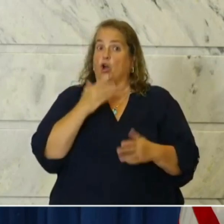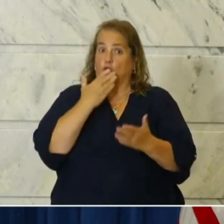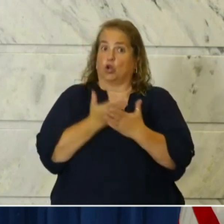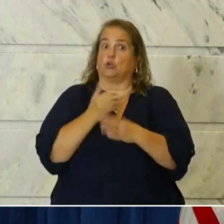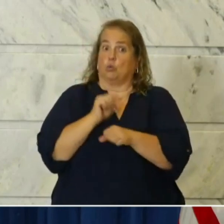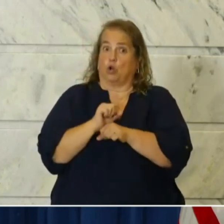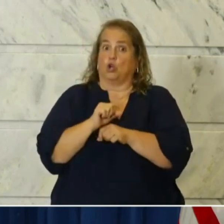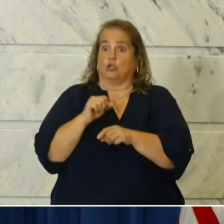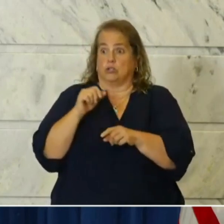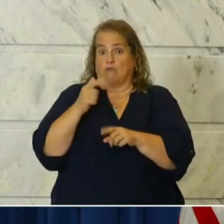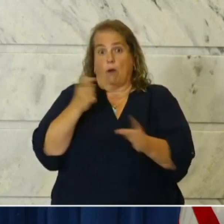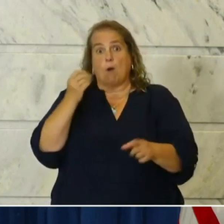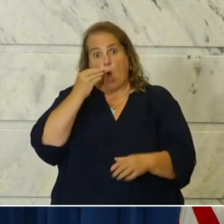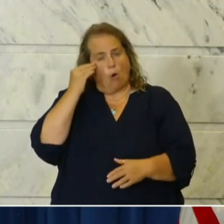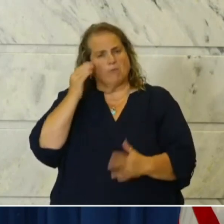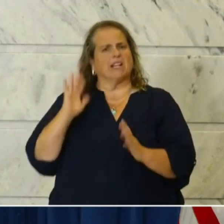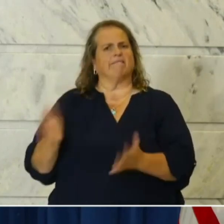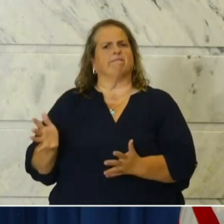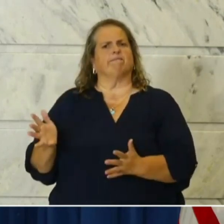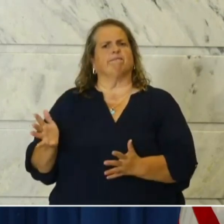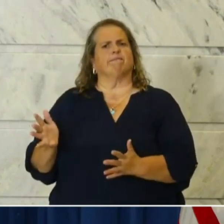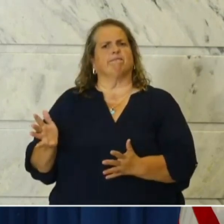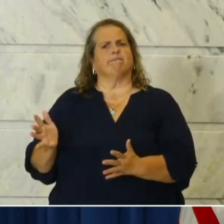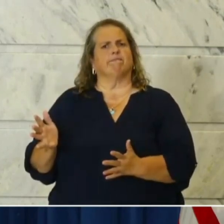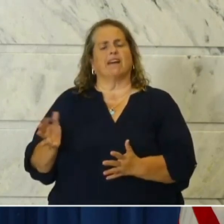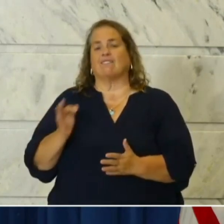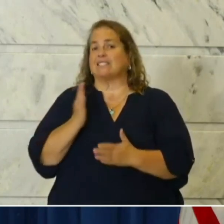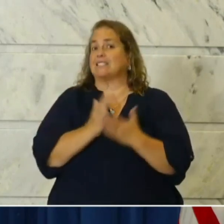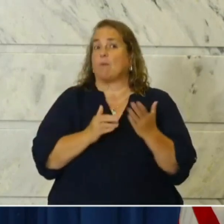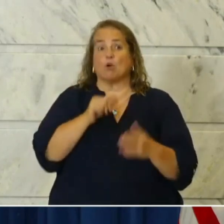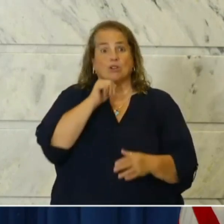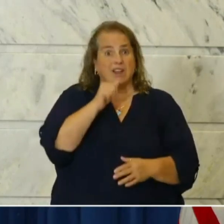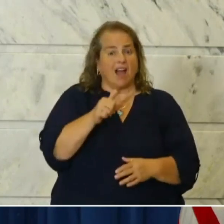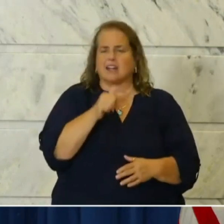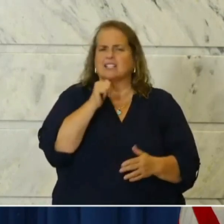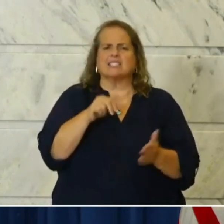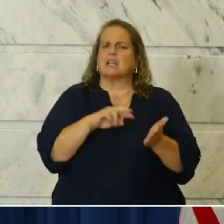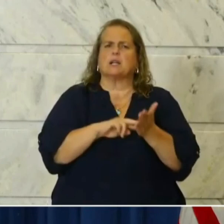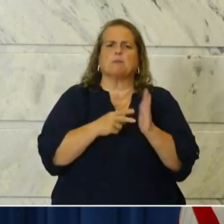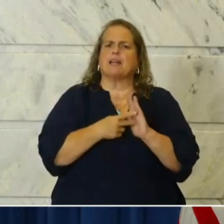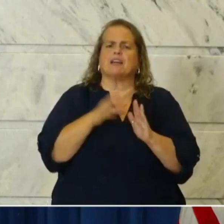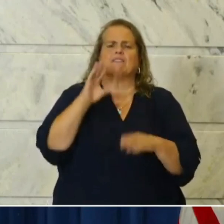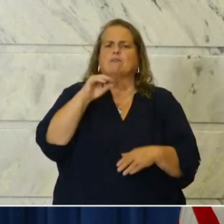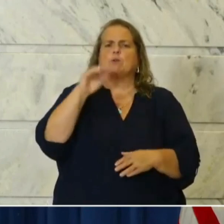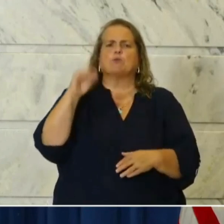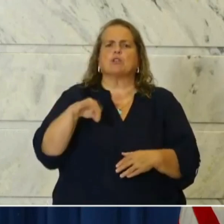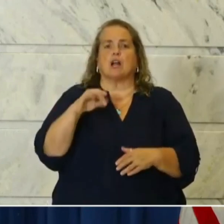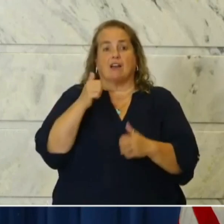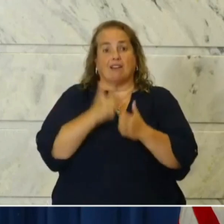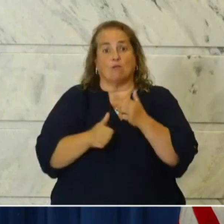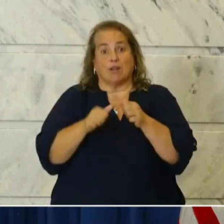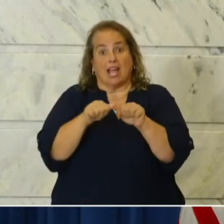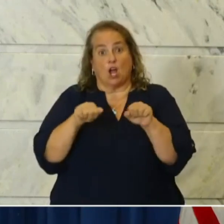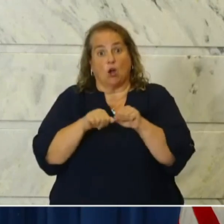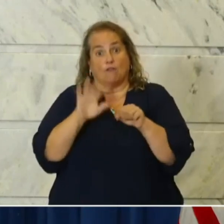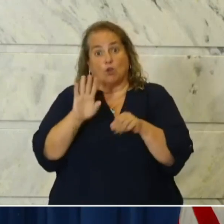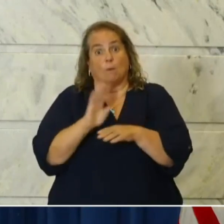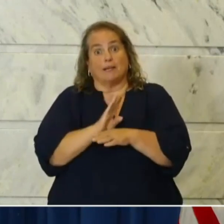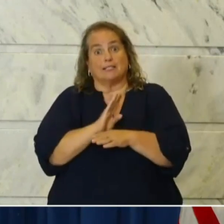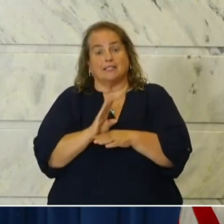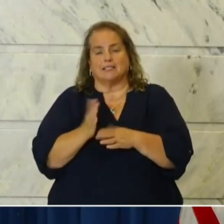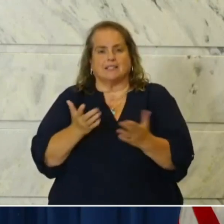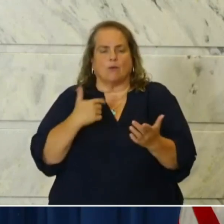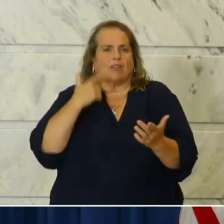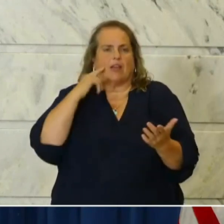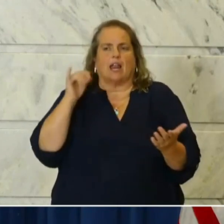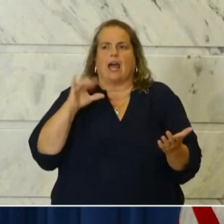production. If some aren't, it doesn't mean that 50% of every area of your business, if I was thinking about cabinets,